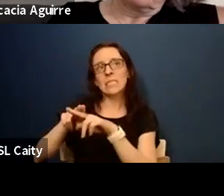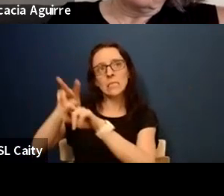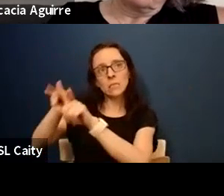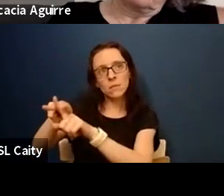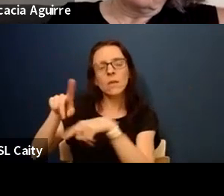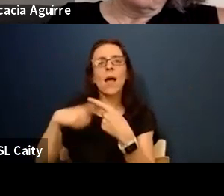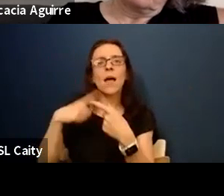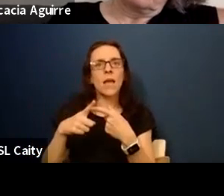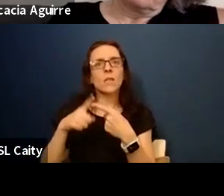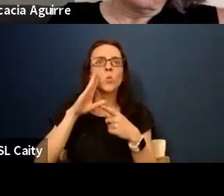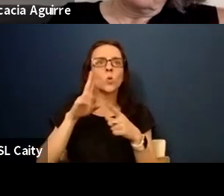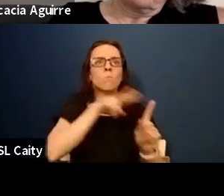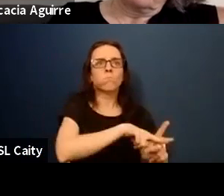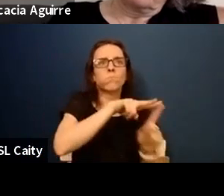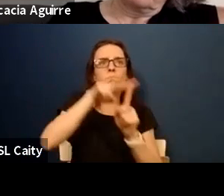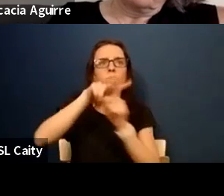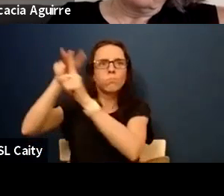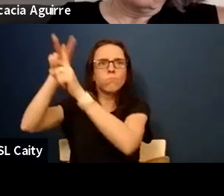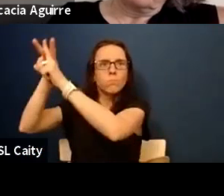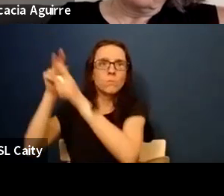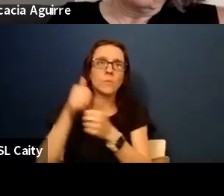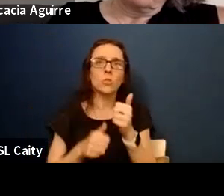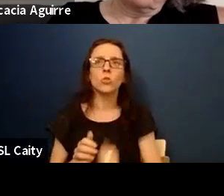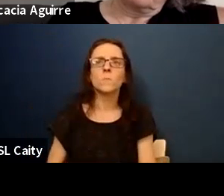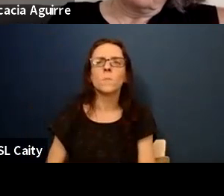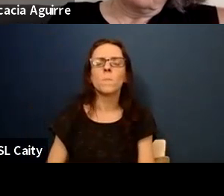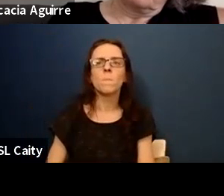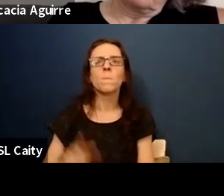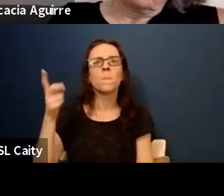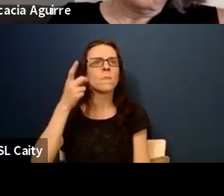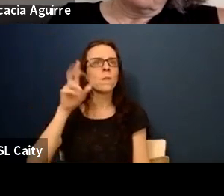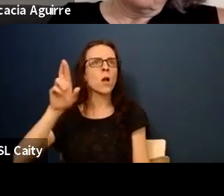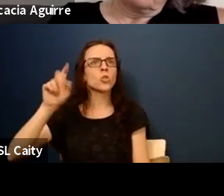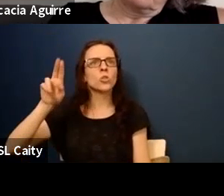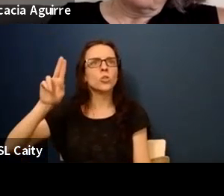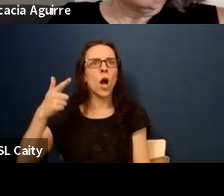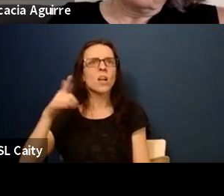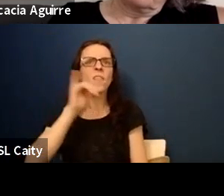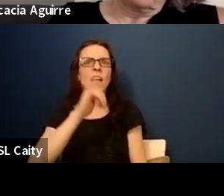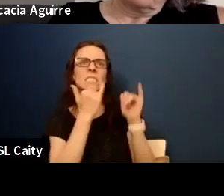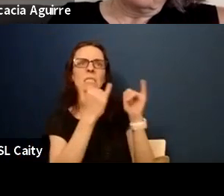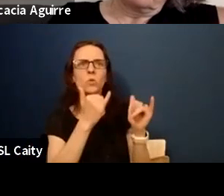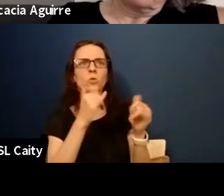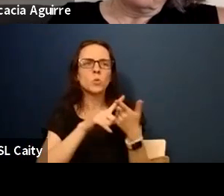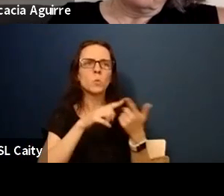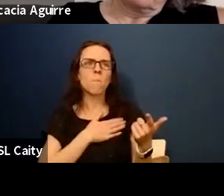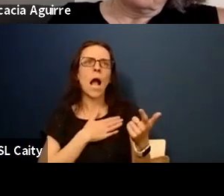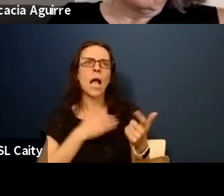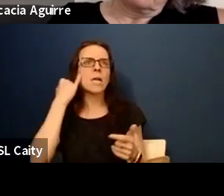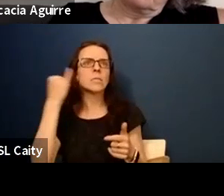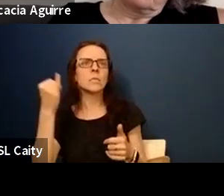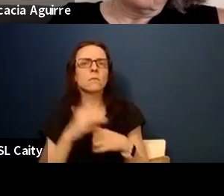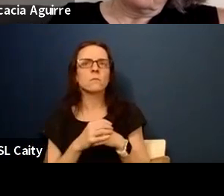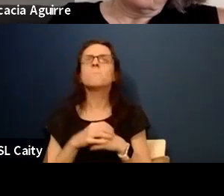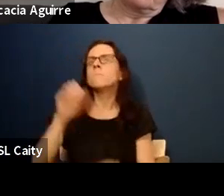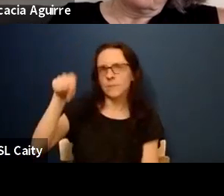bands as well as another option. So that was the same, that's similar to my sending schools group by OI. Exactly. I was